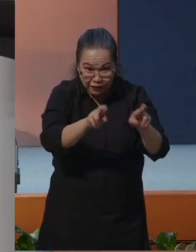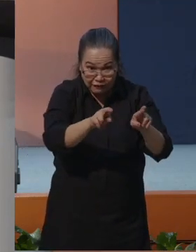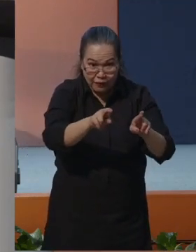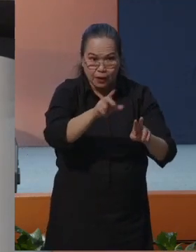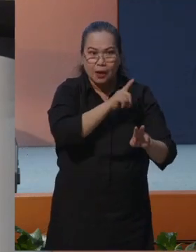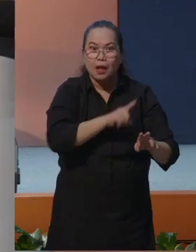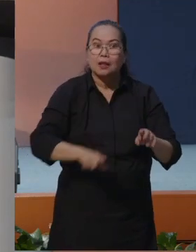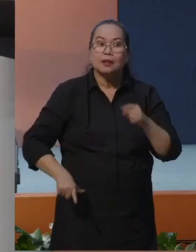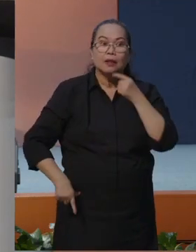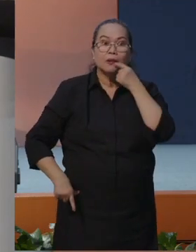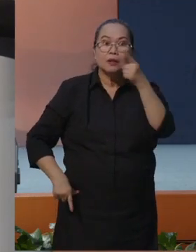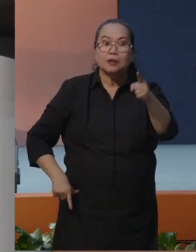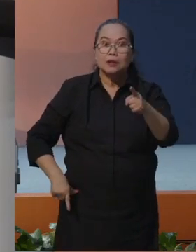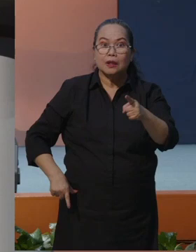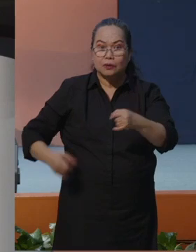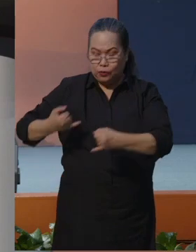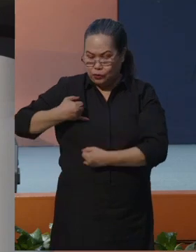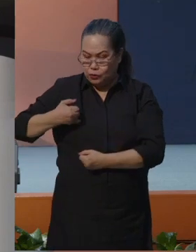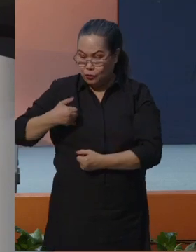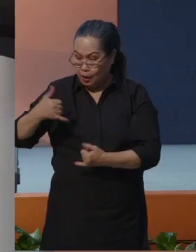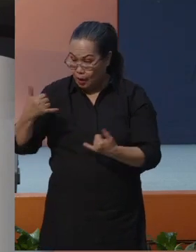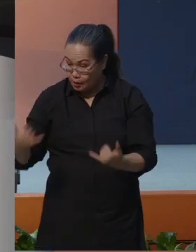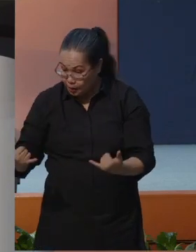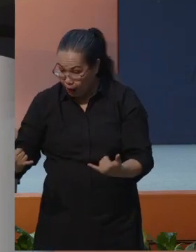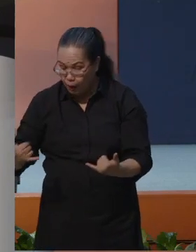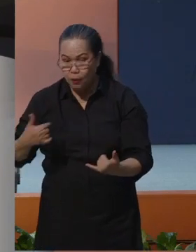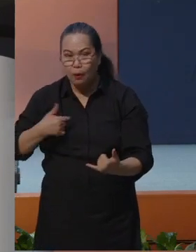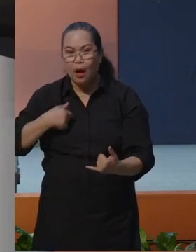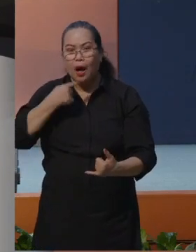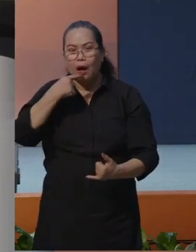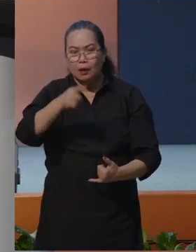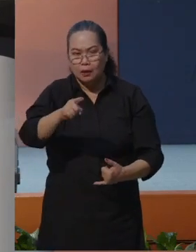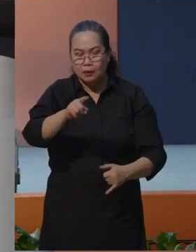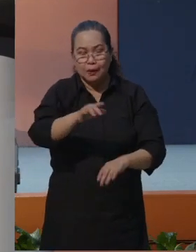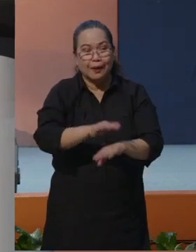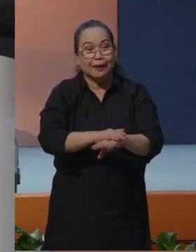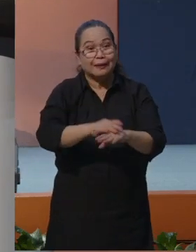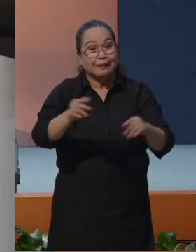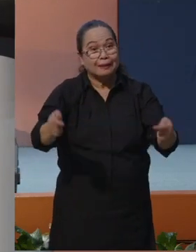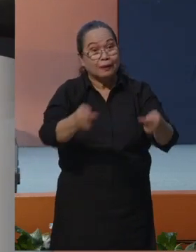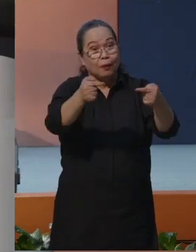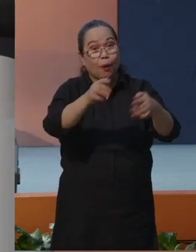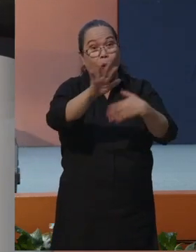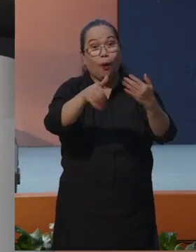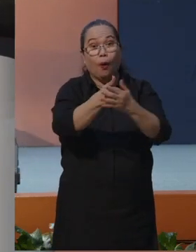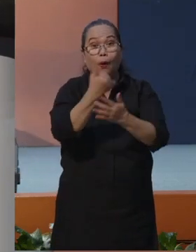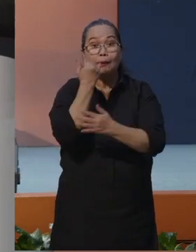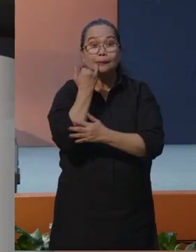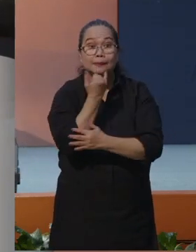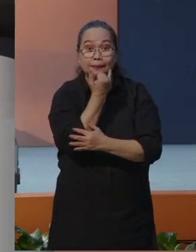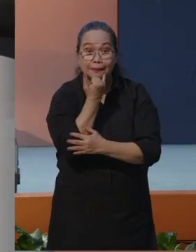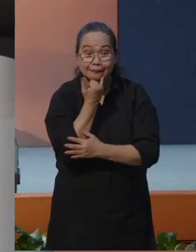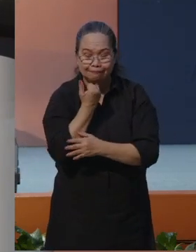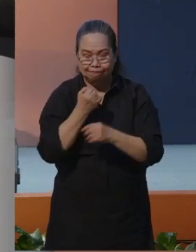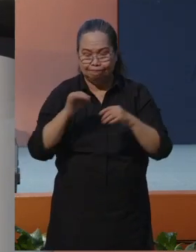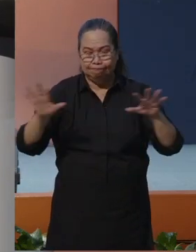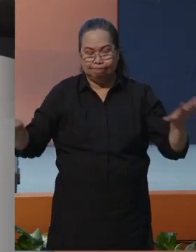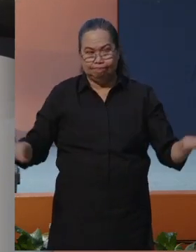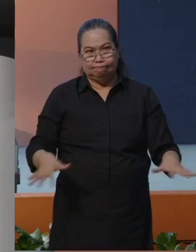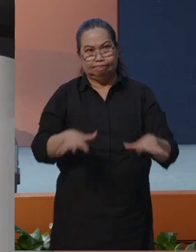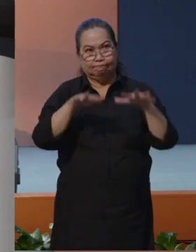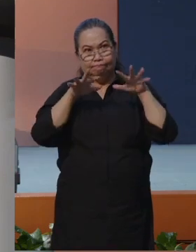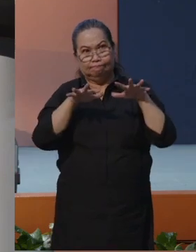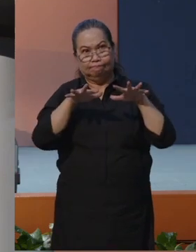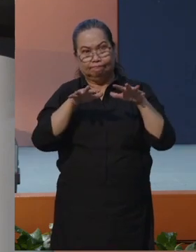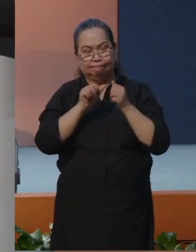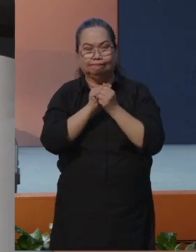Lord said to Joshua, today I will begin to exalt you in the sight of all Israel, that they may know that as I